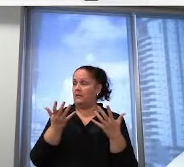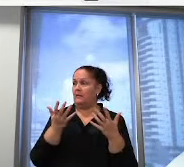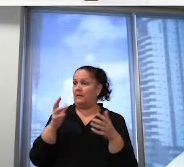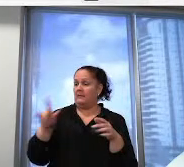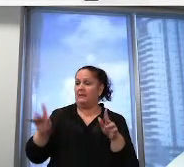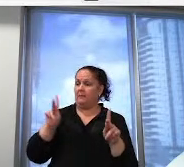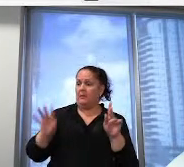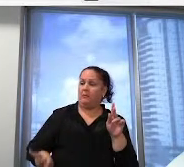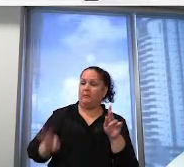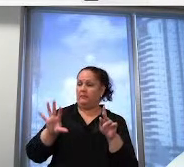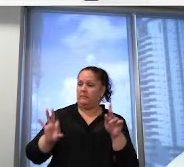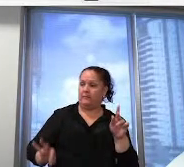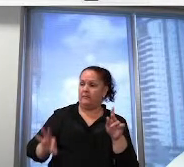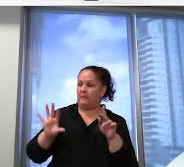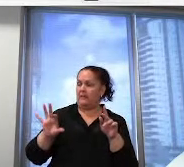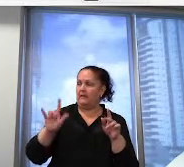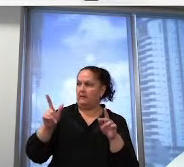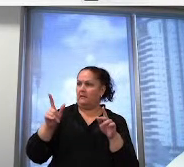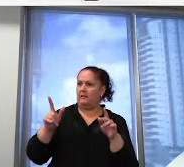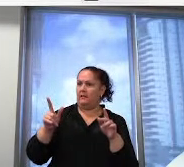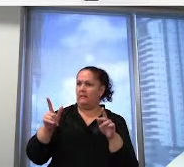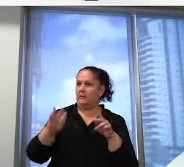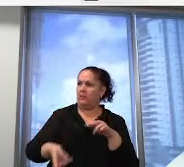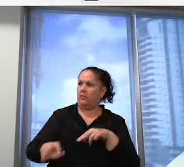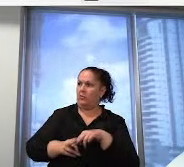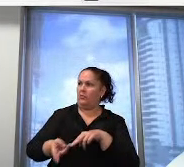we have the ratepayers increase their